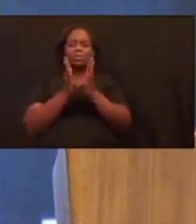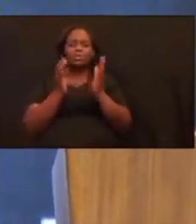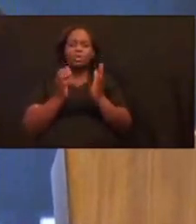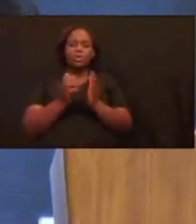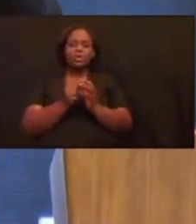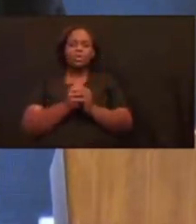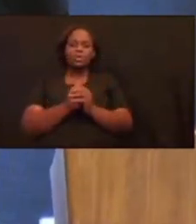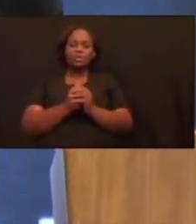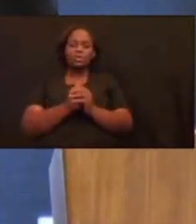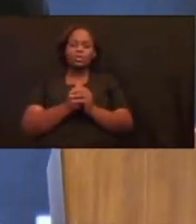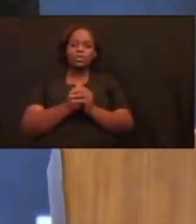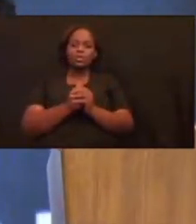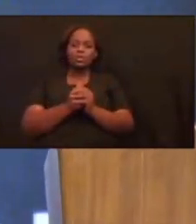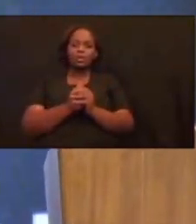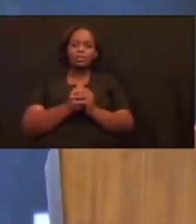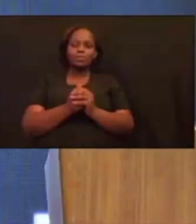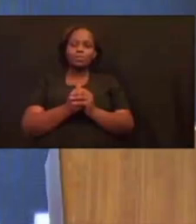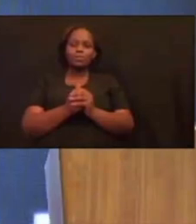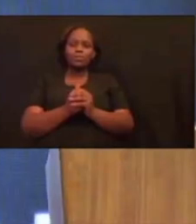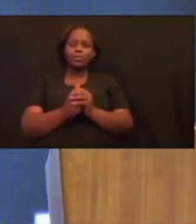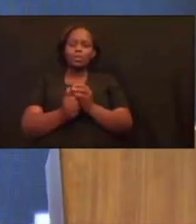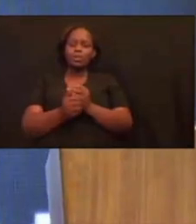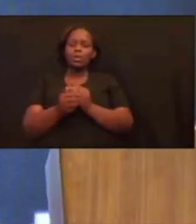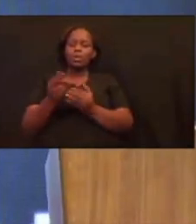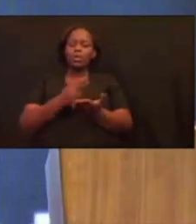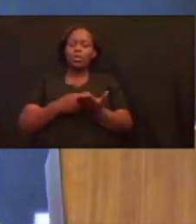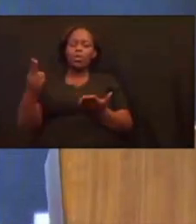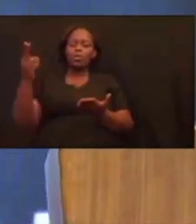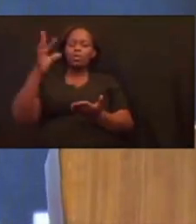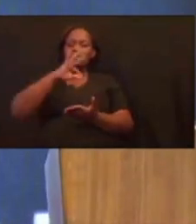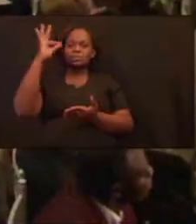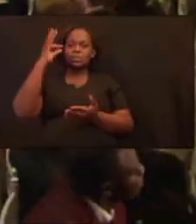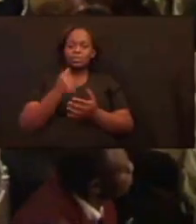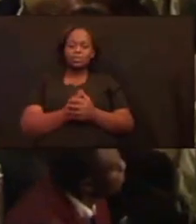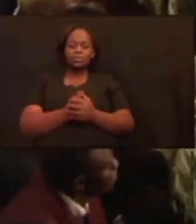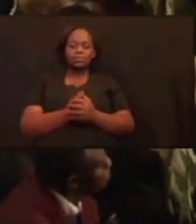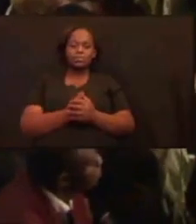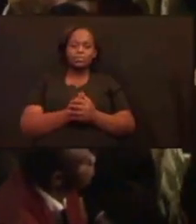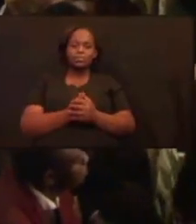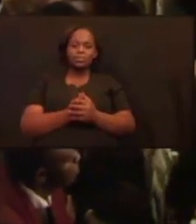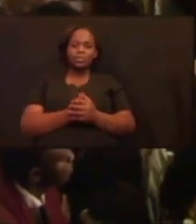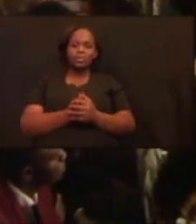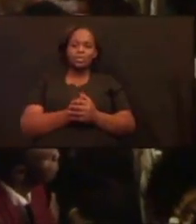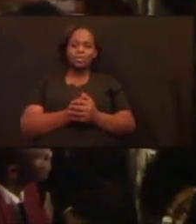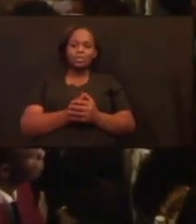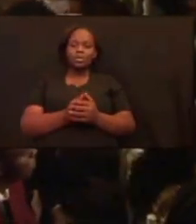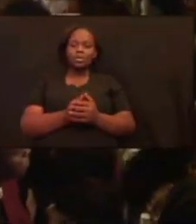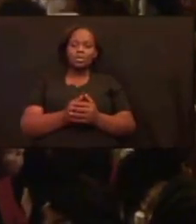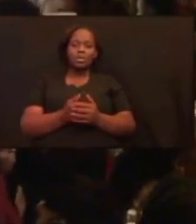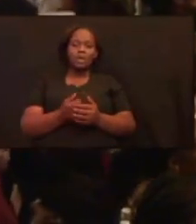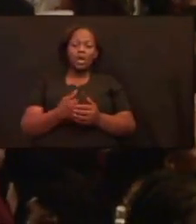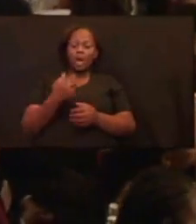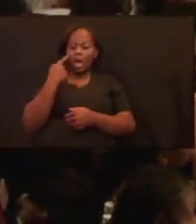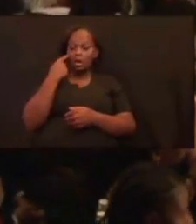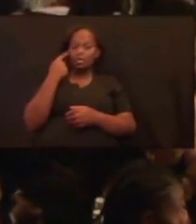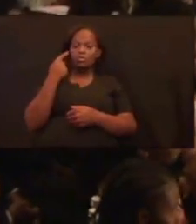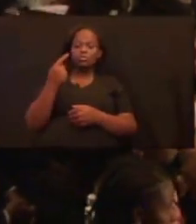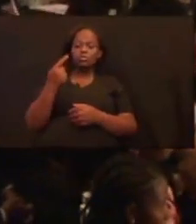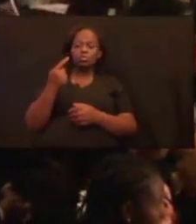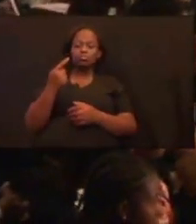the manifestation of the similitude of the Holy Spirit. I saw a bird, giant bird, bigger than